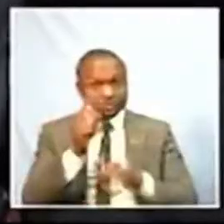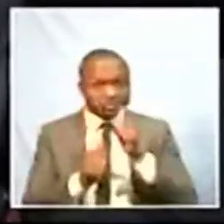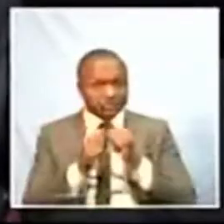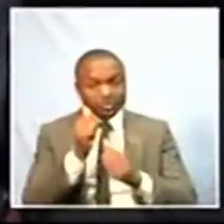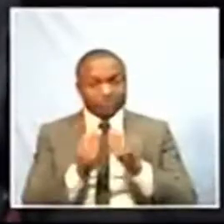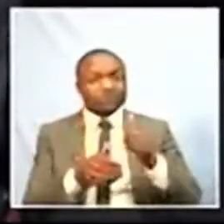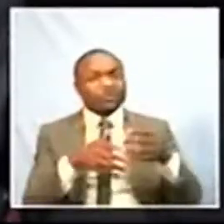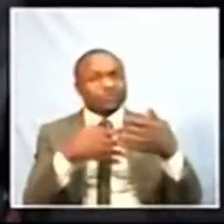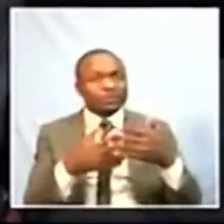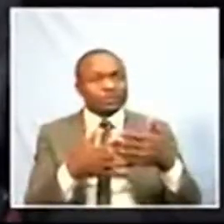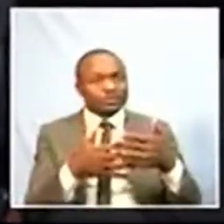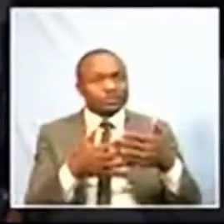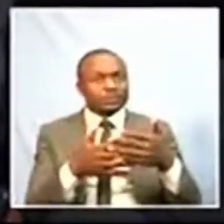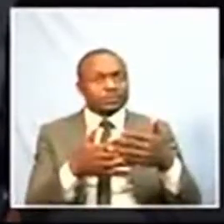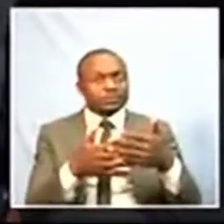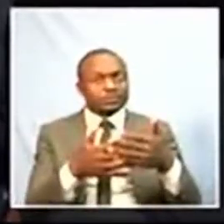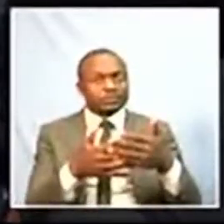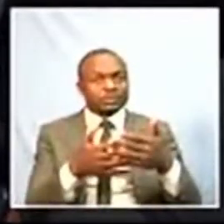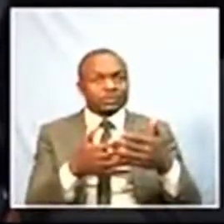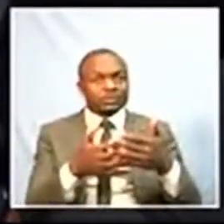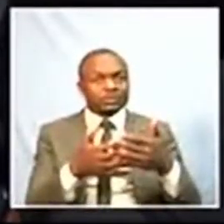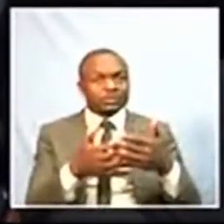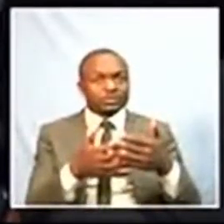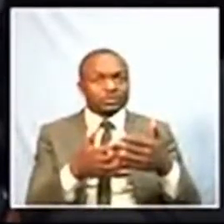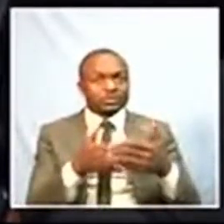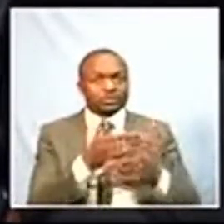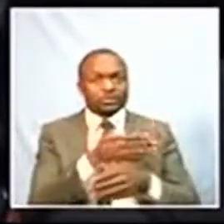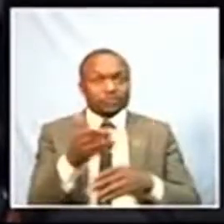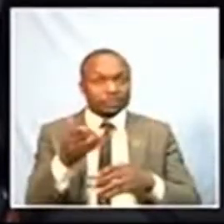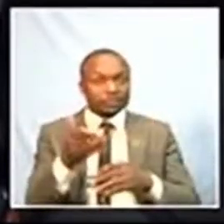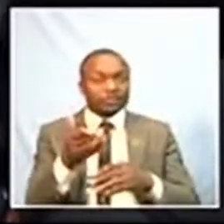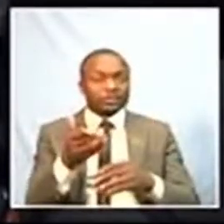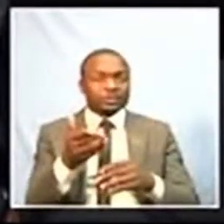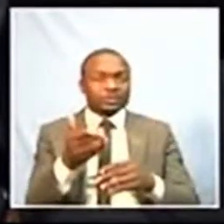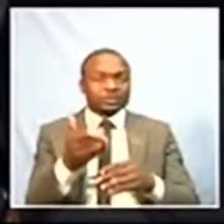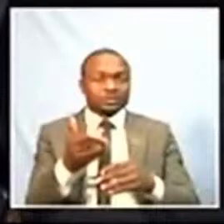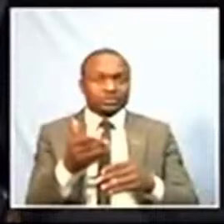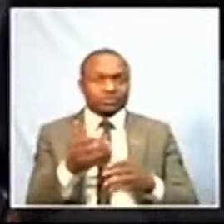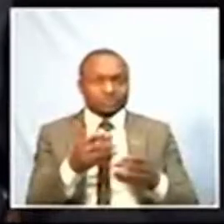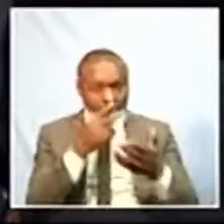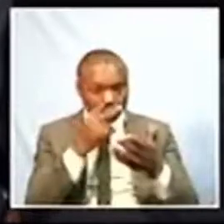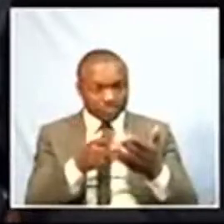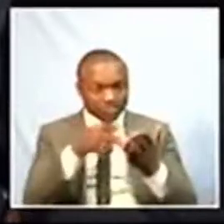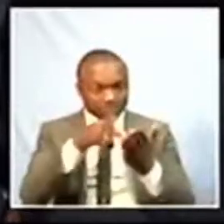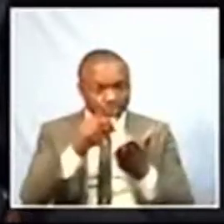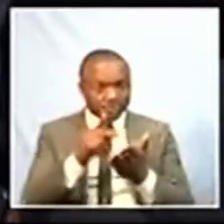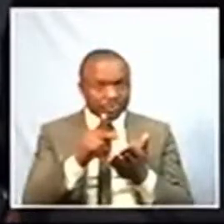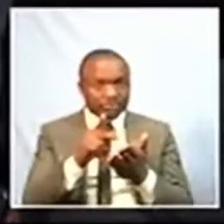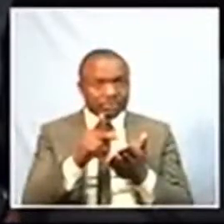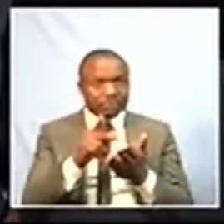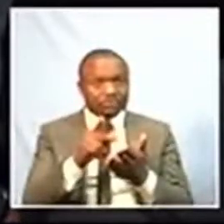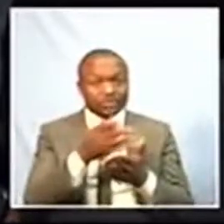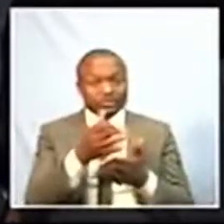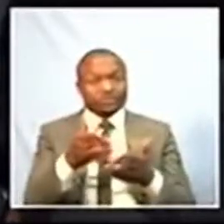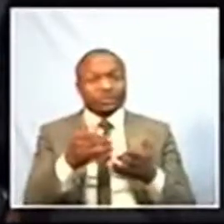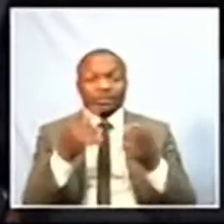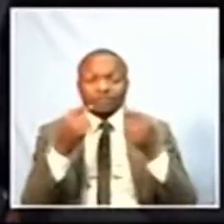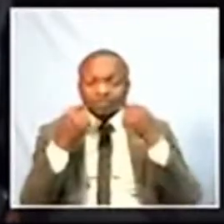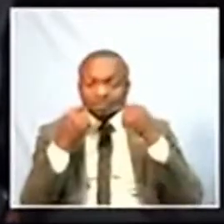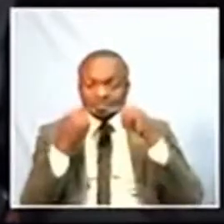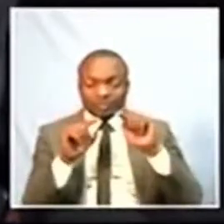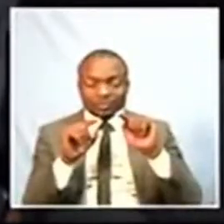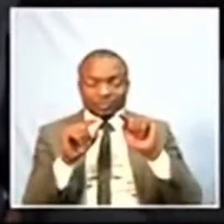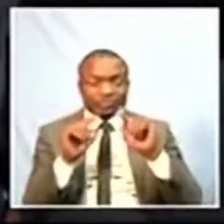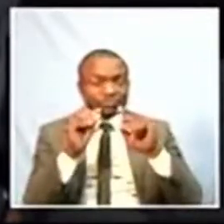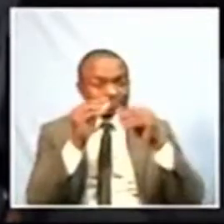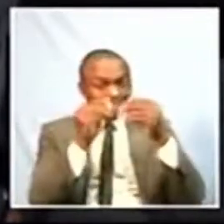base your payment as Director of Finance? The first, there is an initial request which normally comes, the memo which goes to the